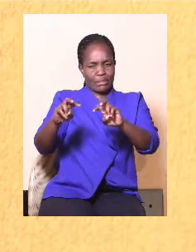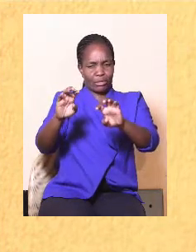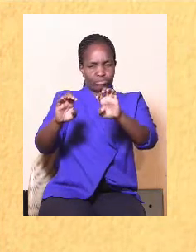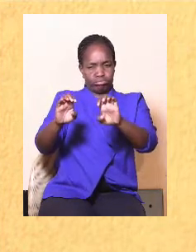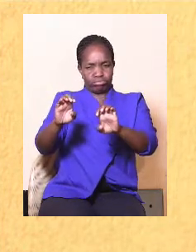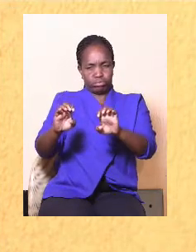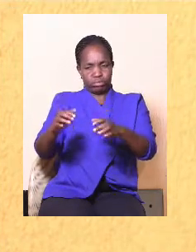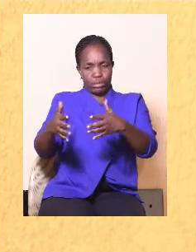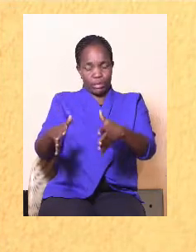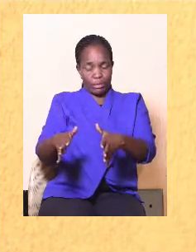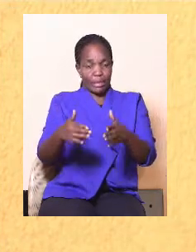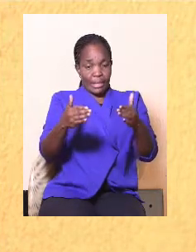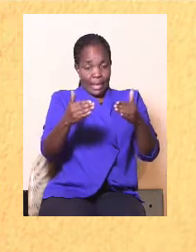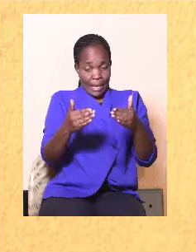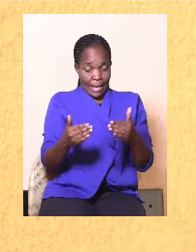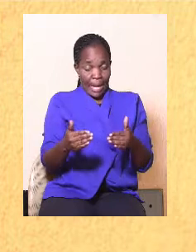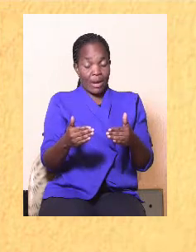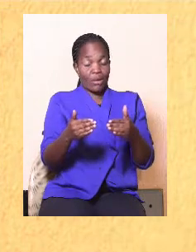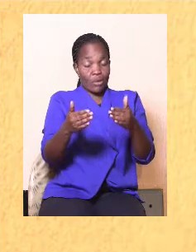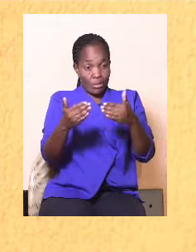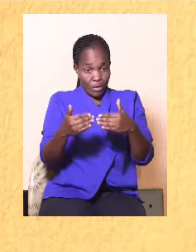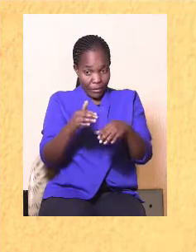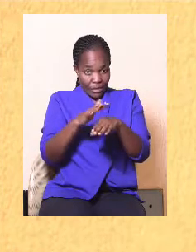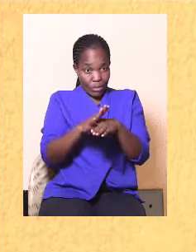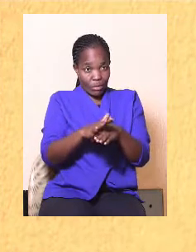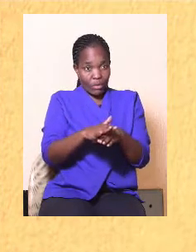by Deloitte and Touche, which is